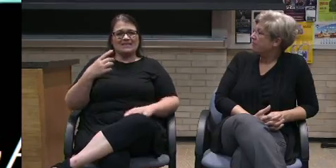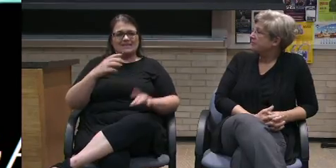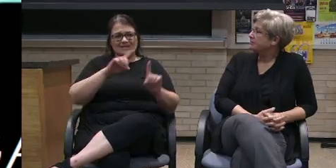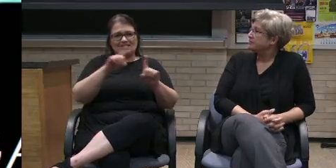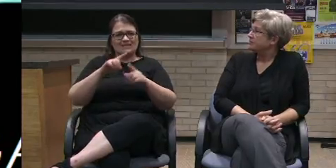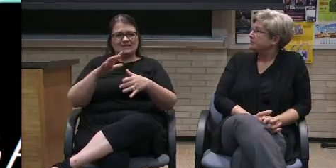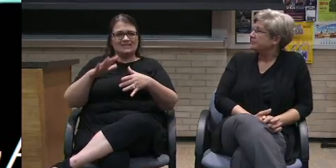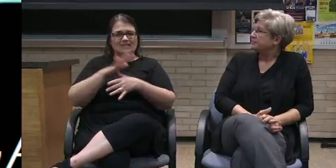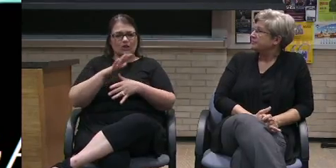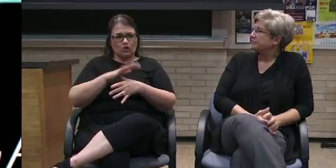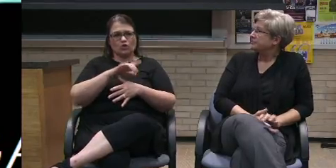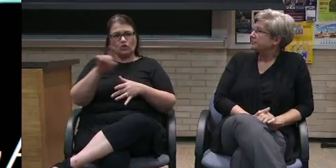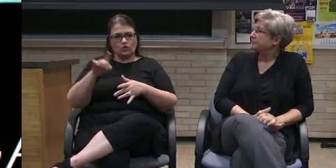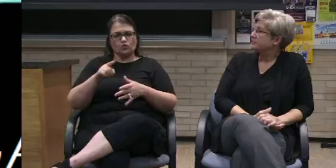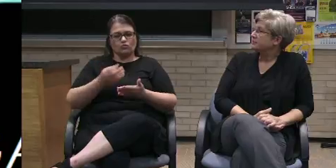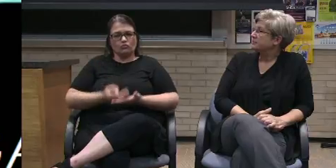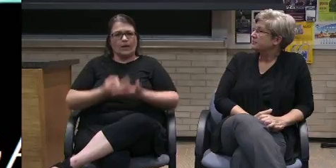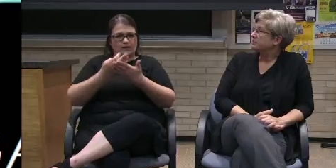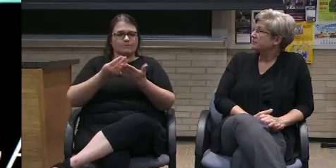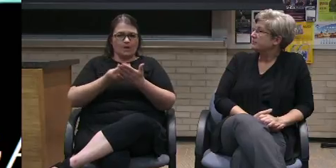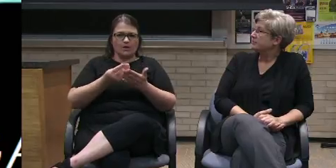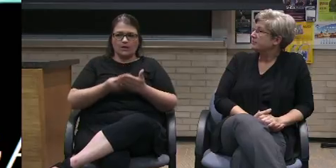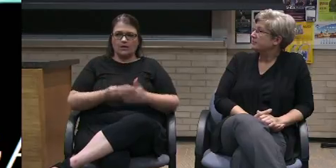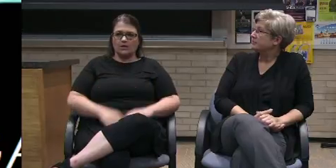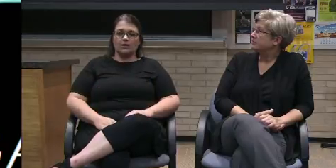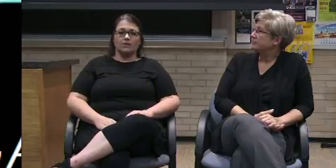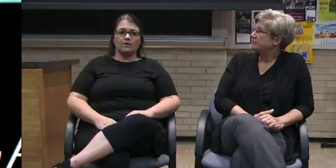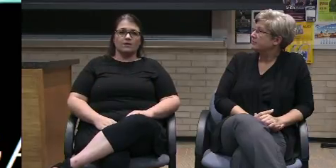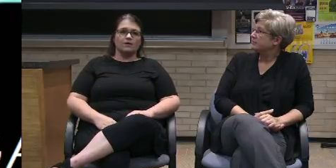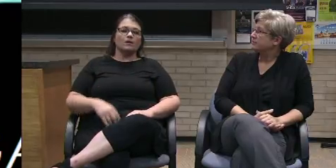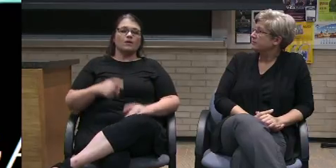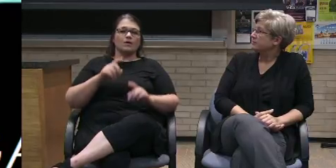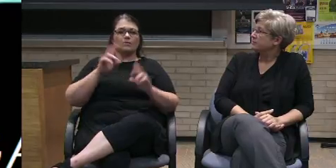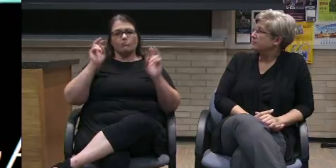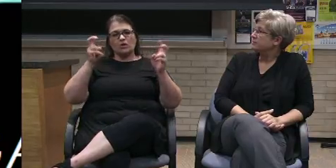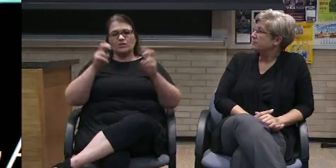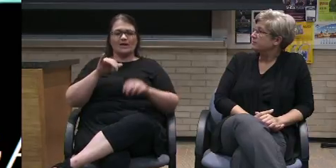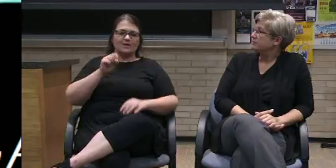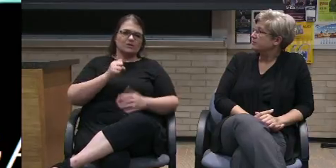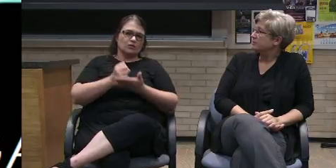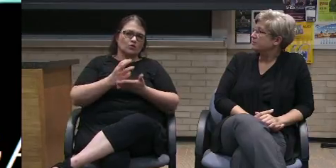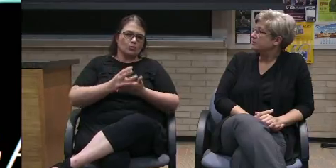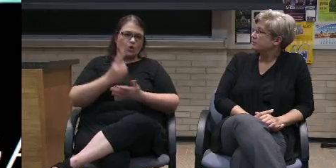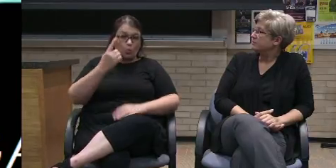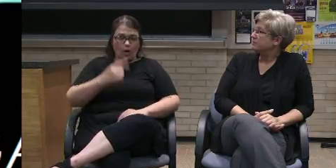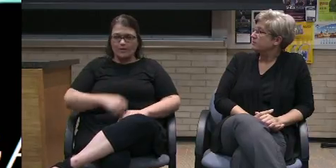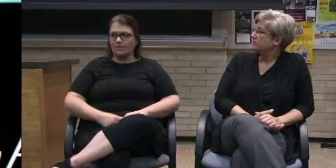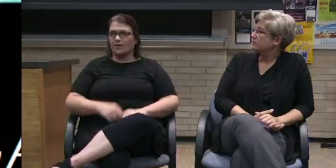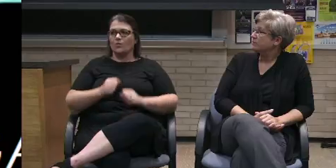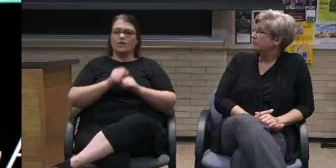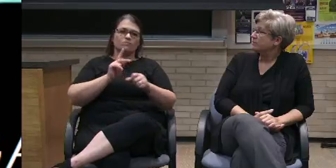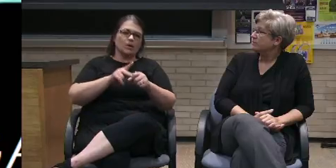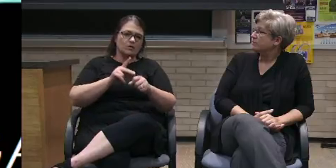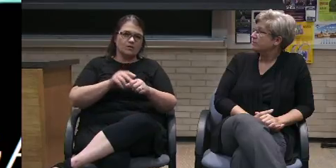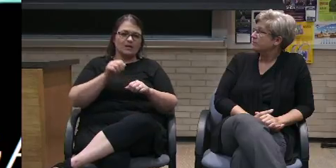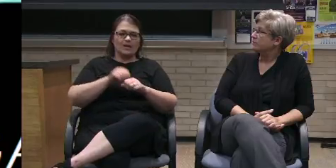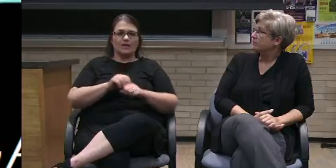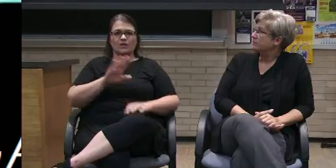percent participation. The punchline is Social Work 1, with their 100% participation in their Pie the